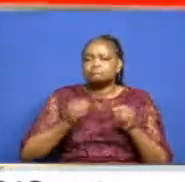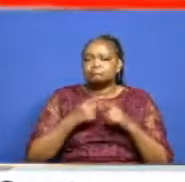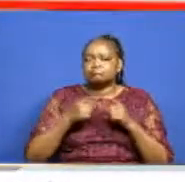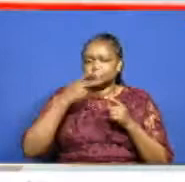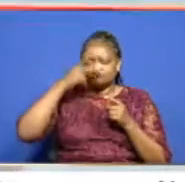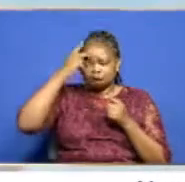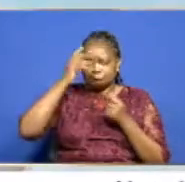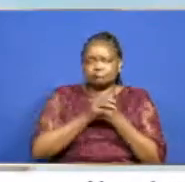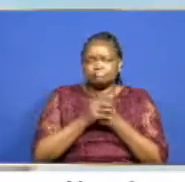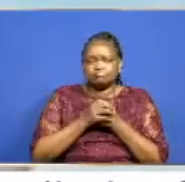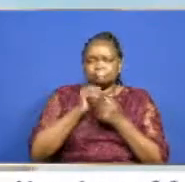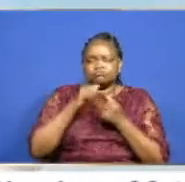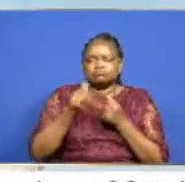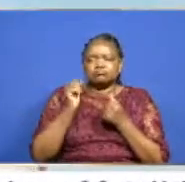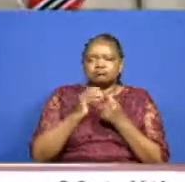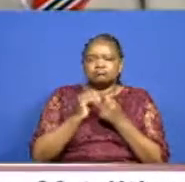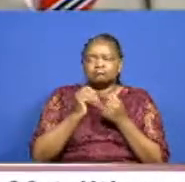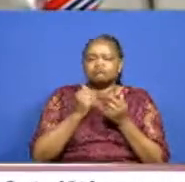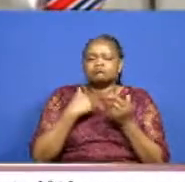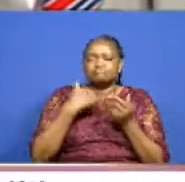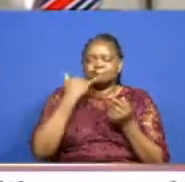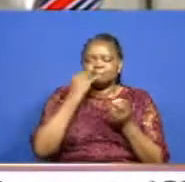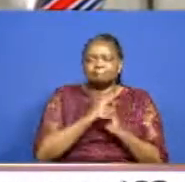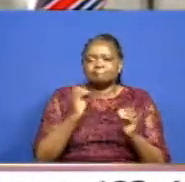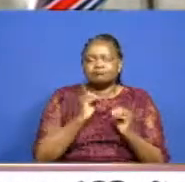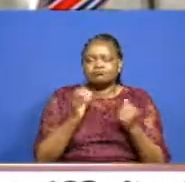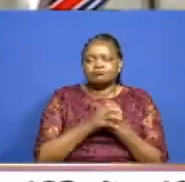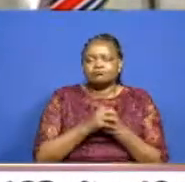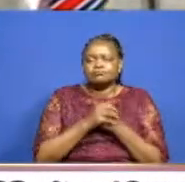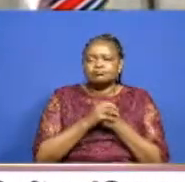parents did not even have phones